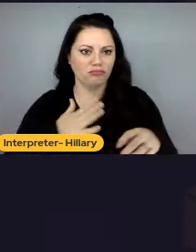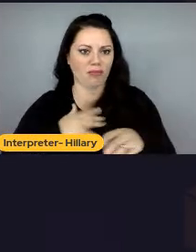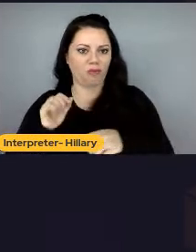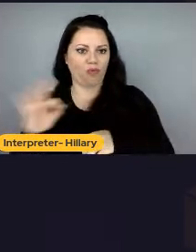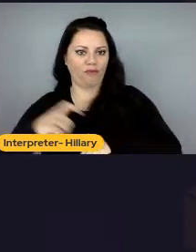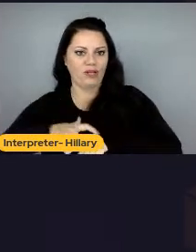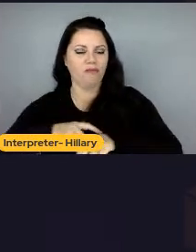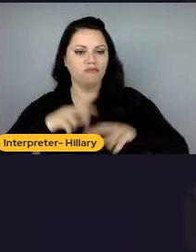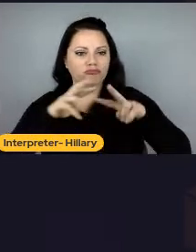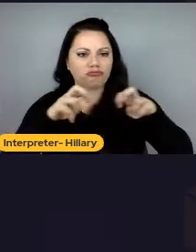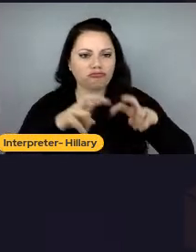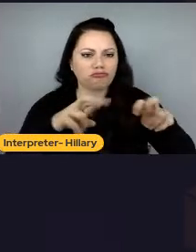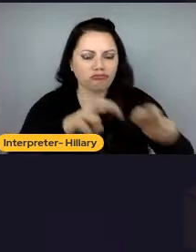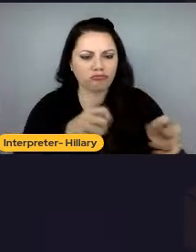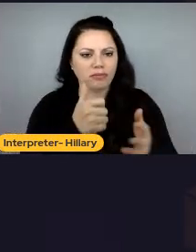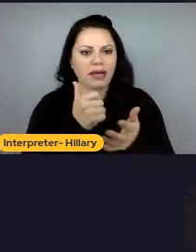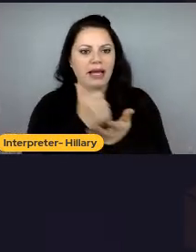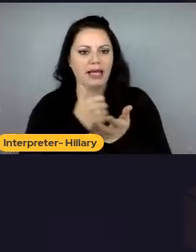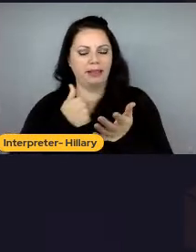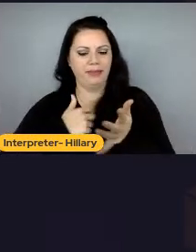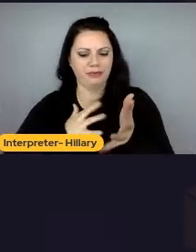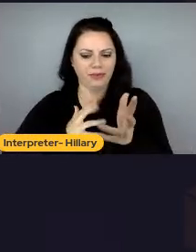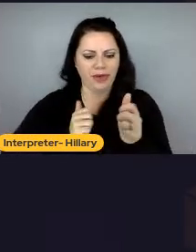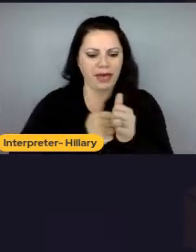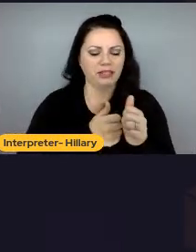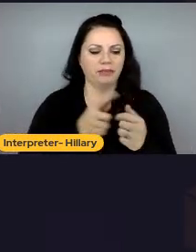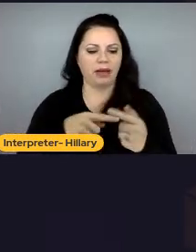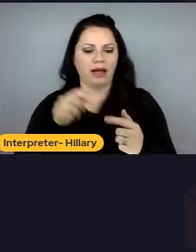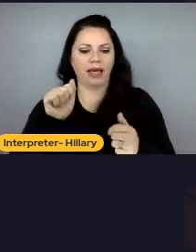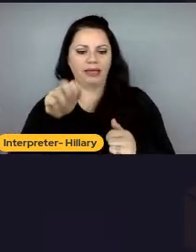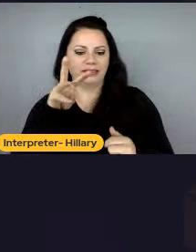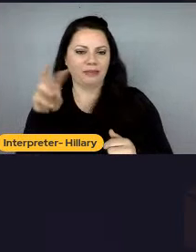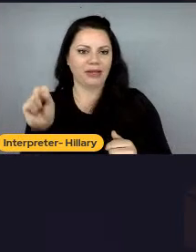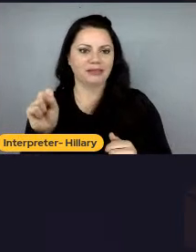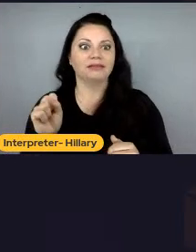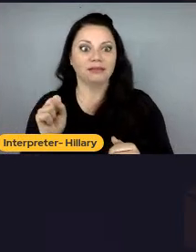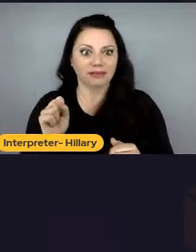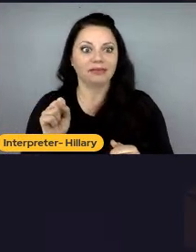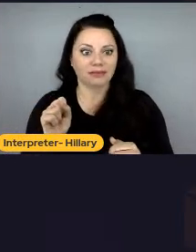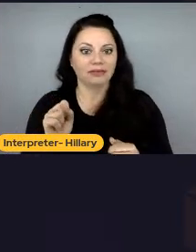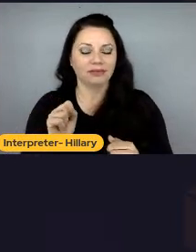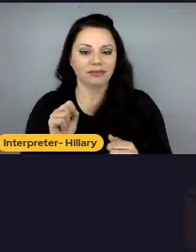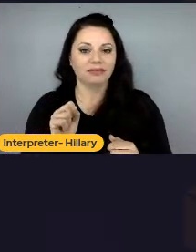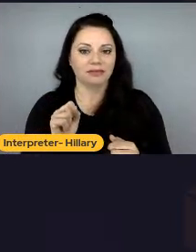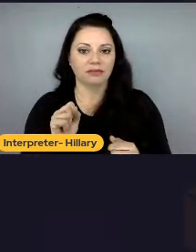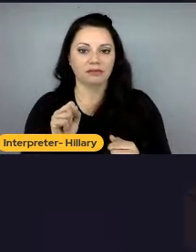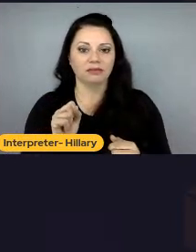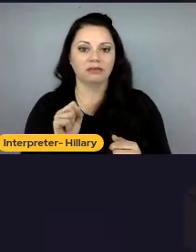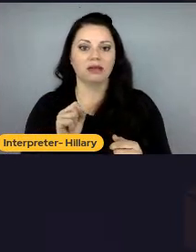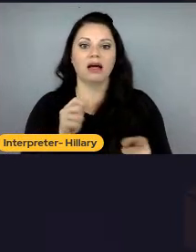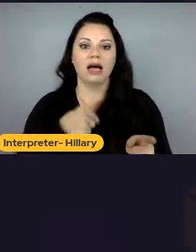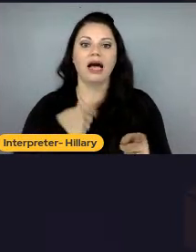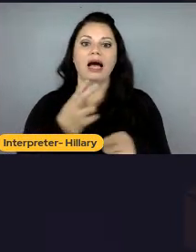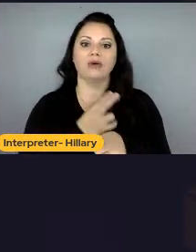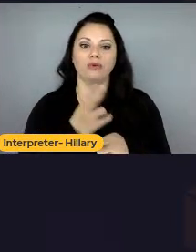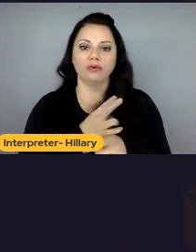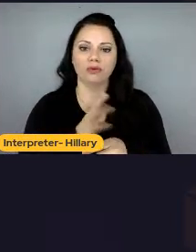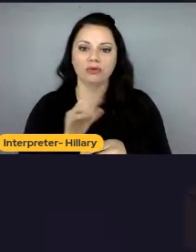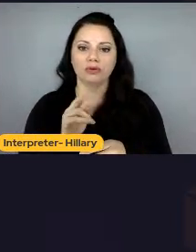it to get myself up to speed with AWS. While I did use the console as well to learn